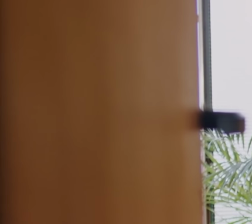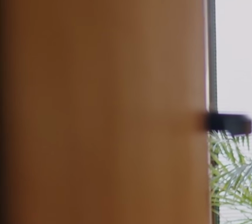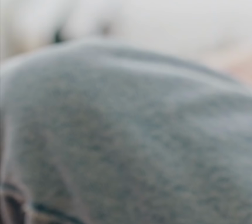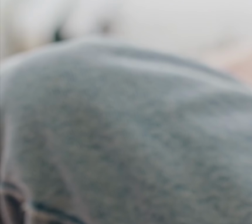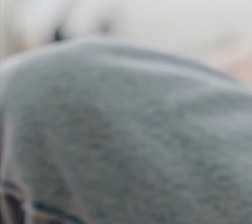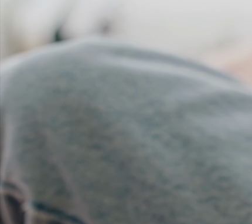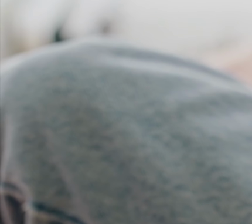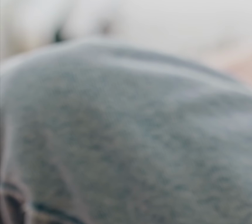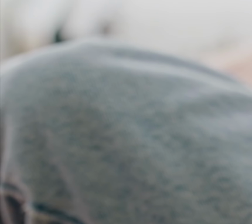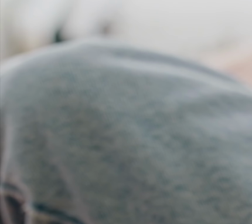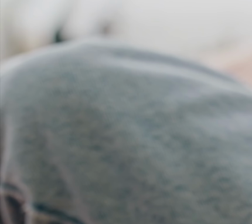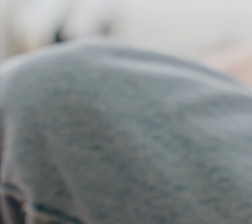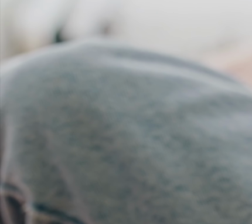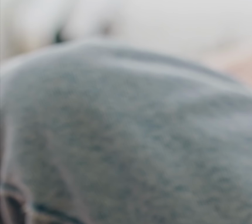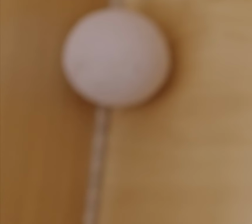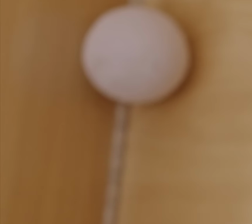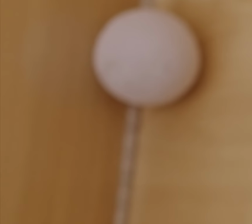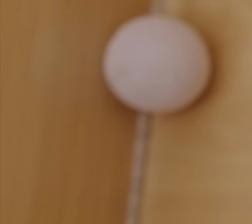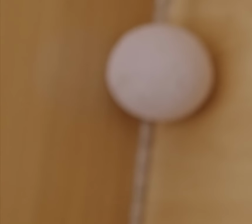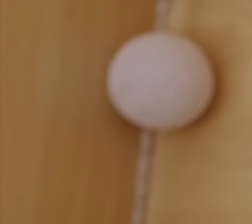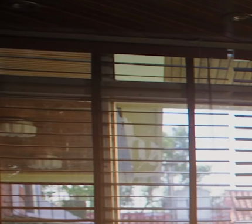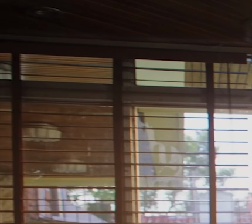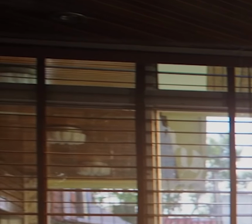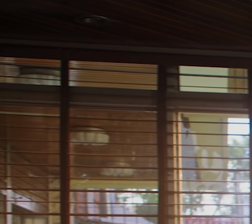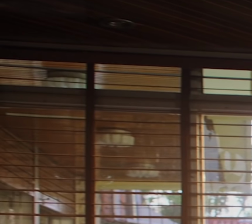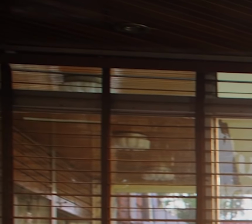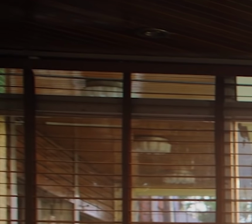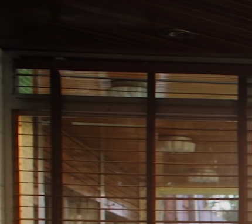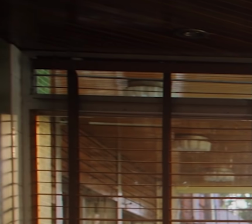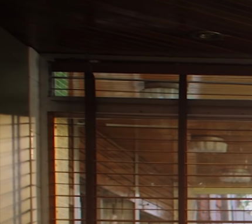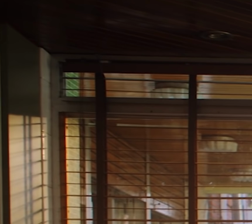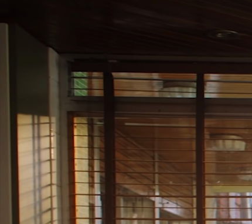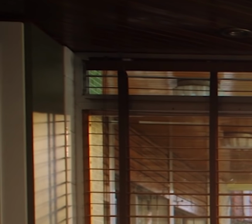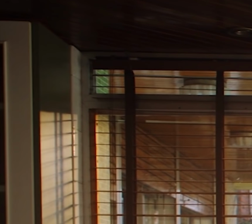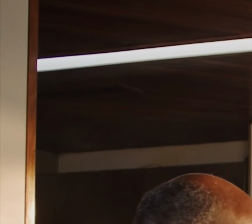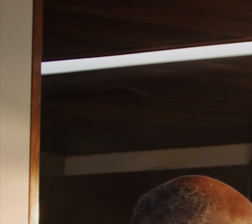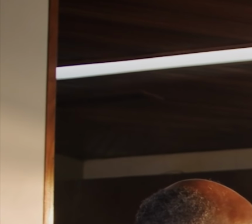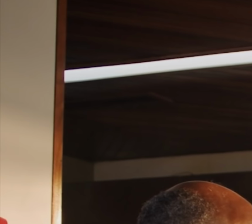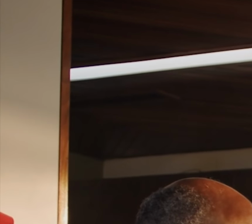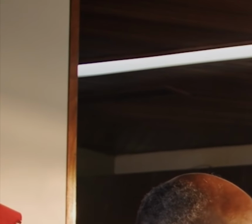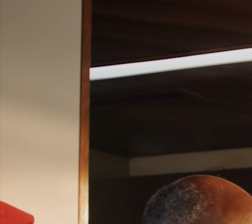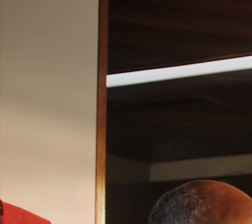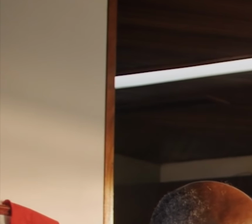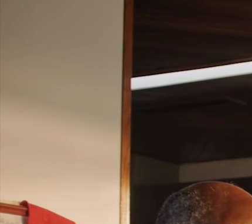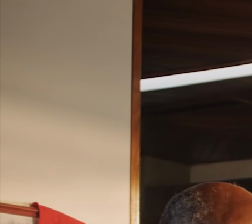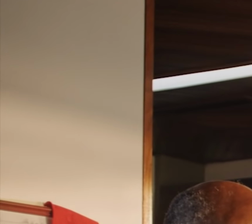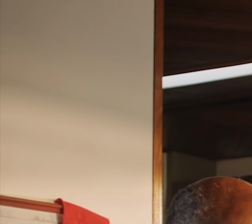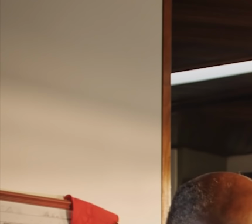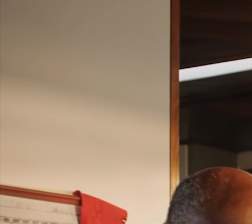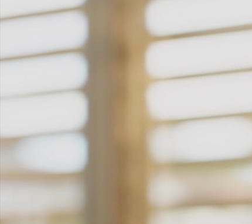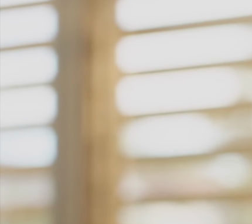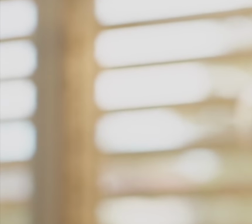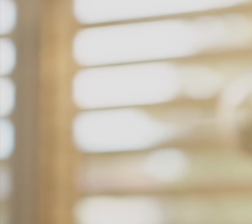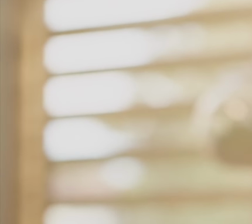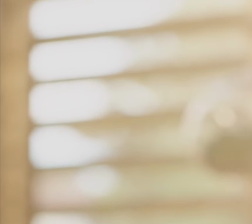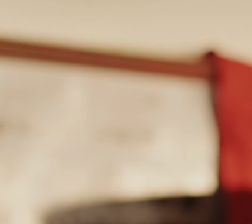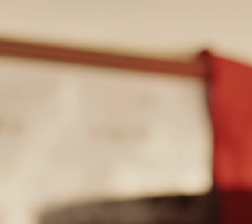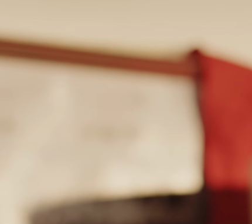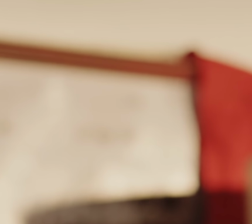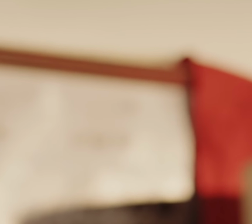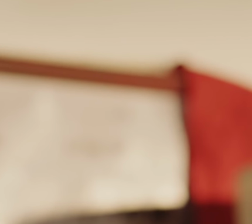Make online purchases in a safe way with Debit MasterCard. Let the passion of football find you